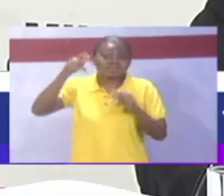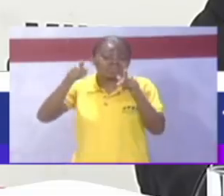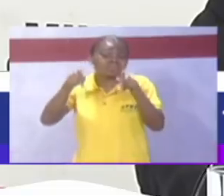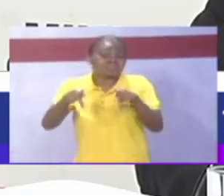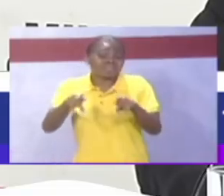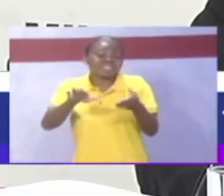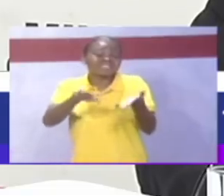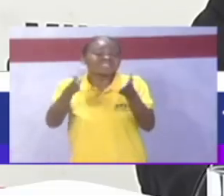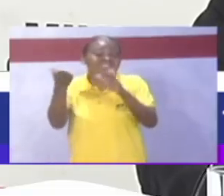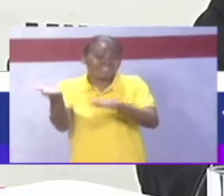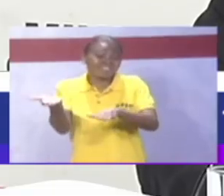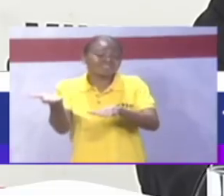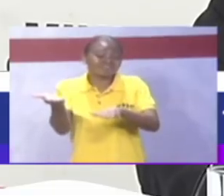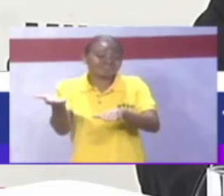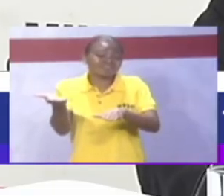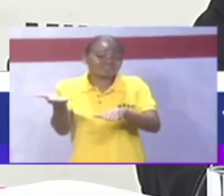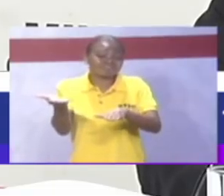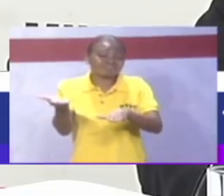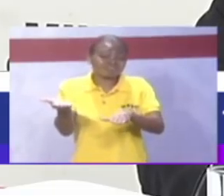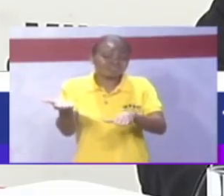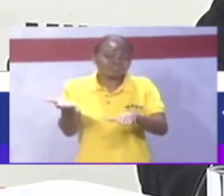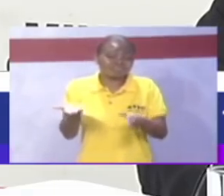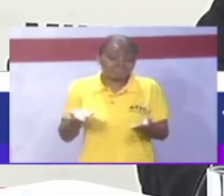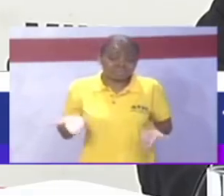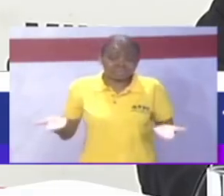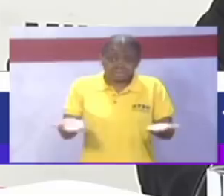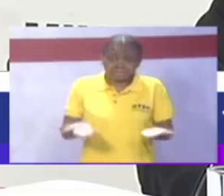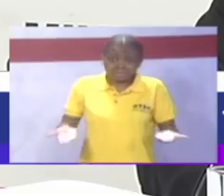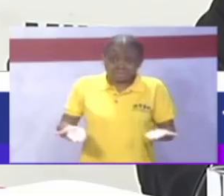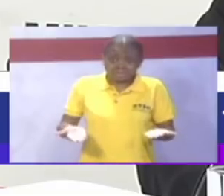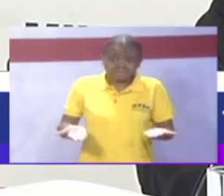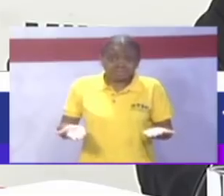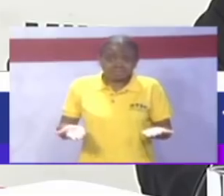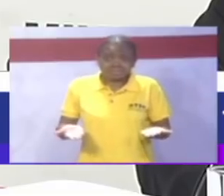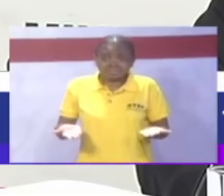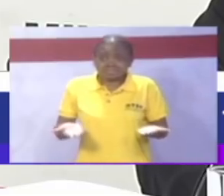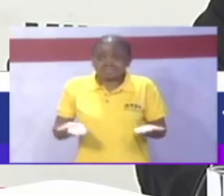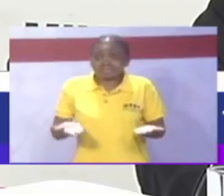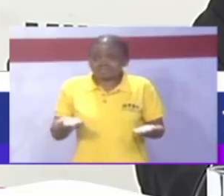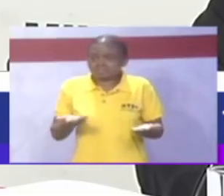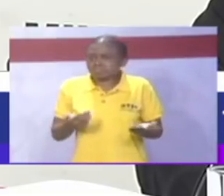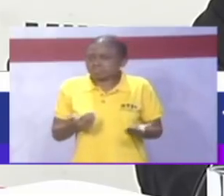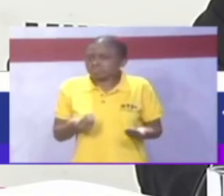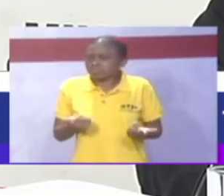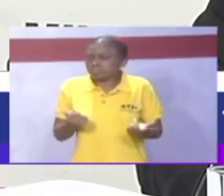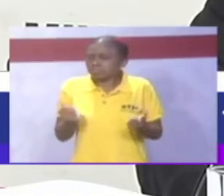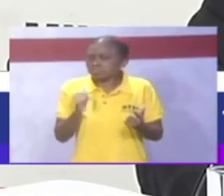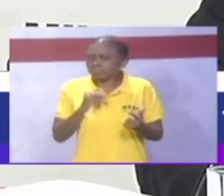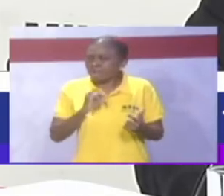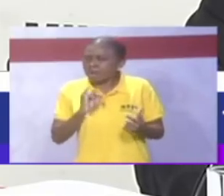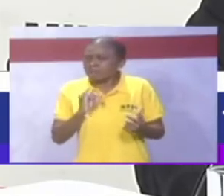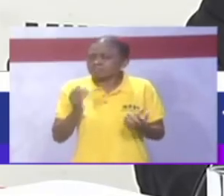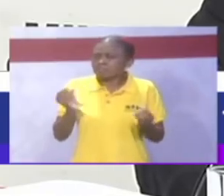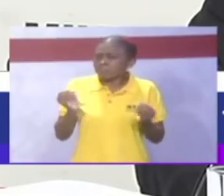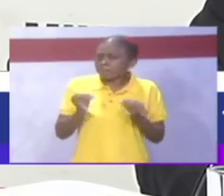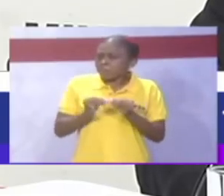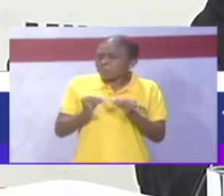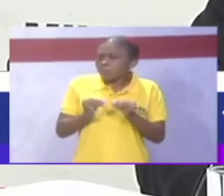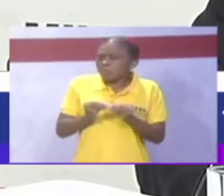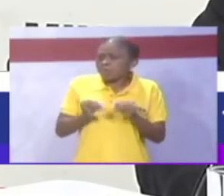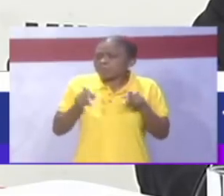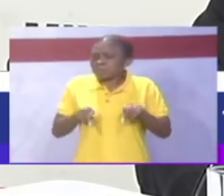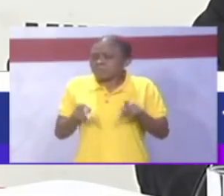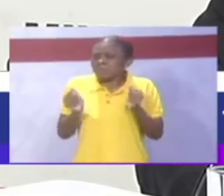adverse outcomes. Our outbreak is affecting a population with high levels of comorbid disease, high levels of